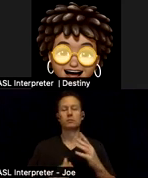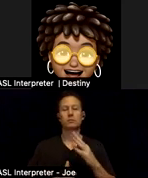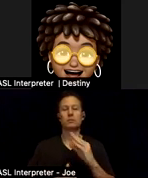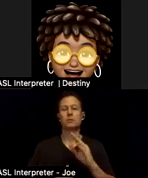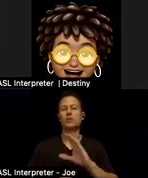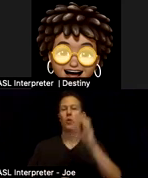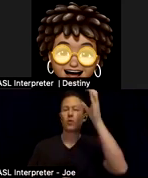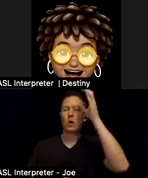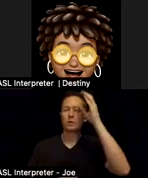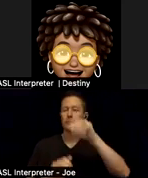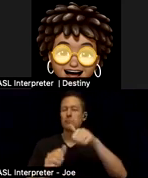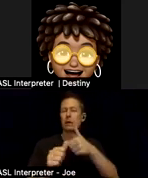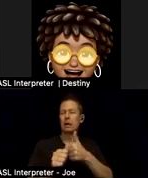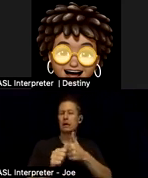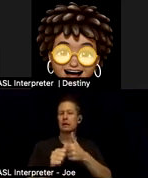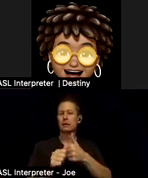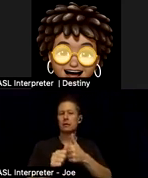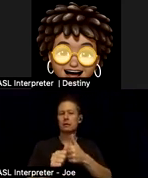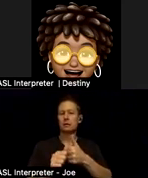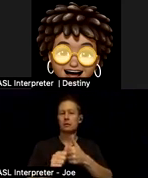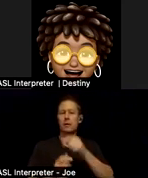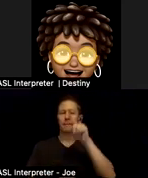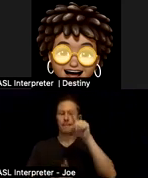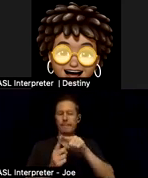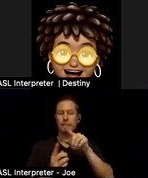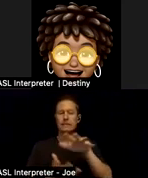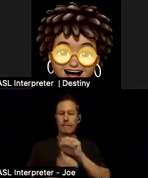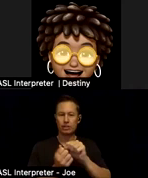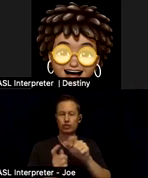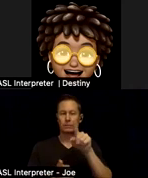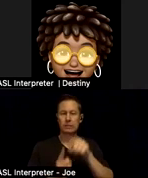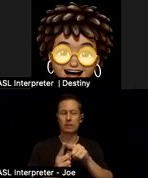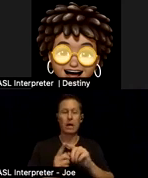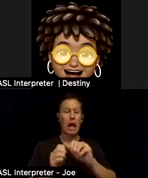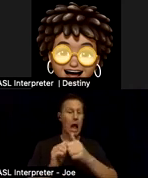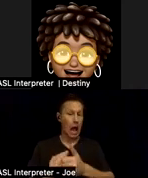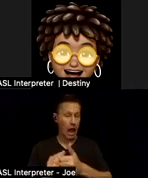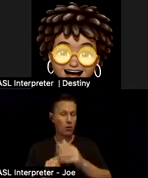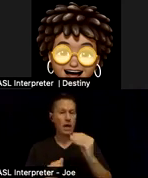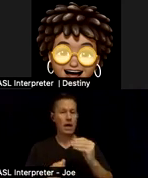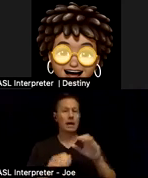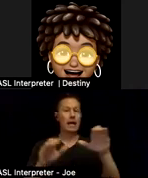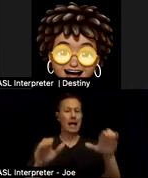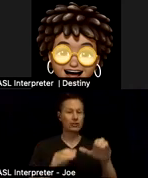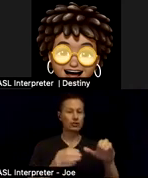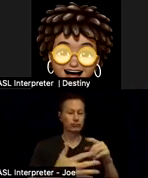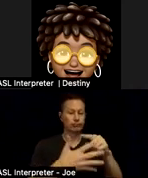damage mitigation. We'll show you some how-tos, show you some particular action steps that you can